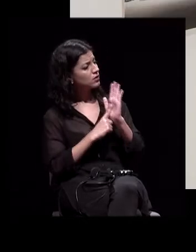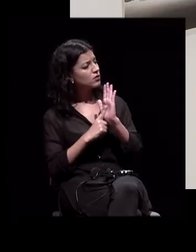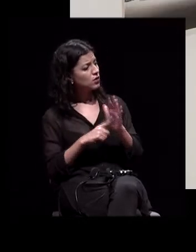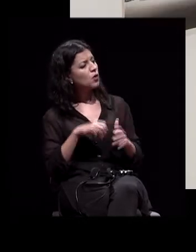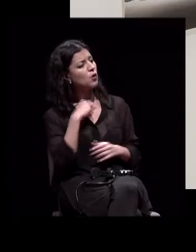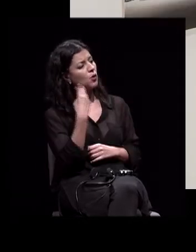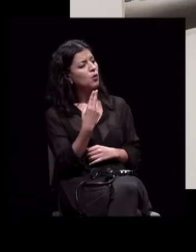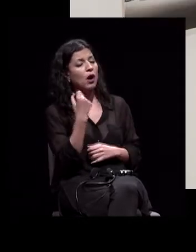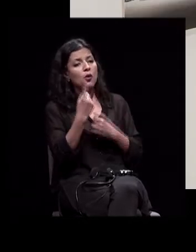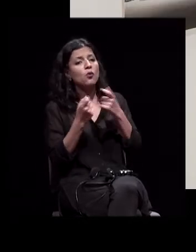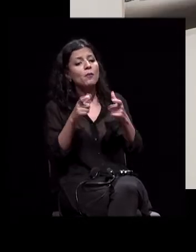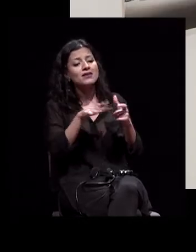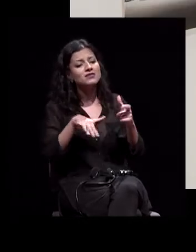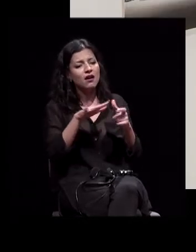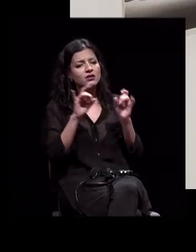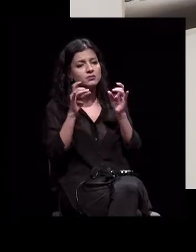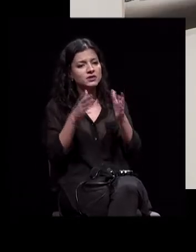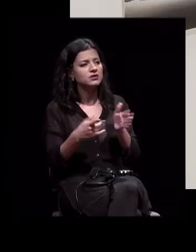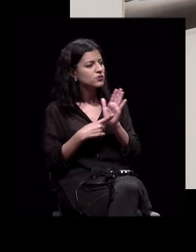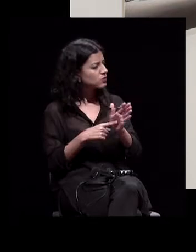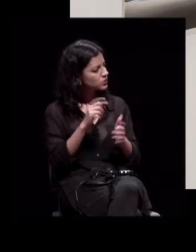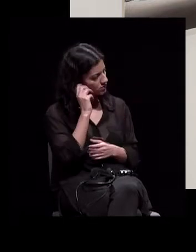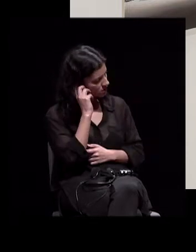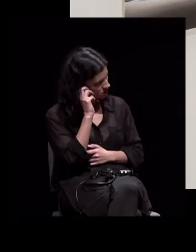alguma sala em especial?